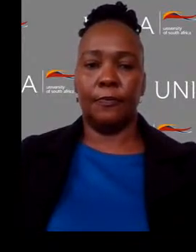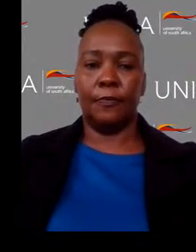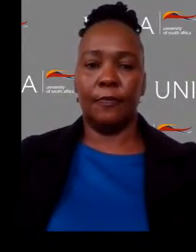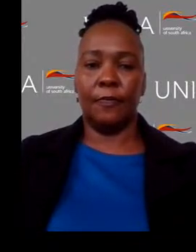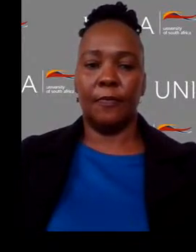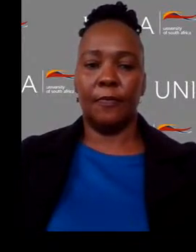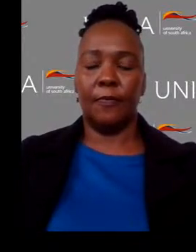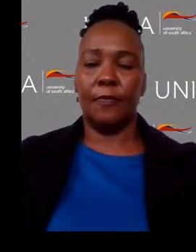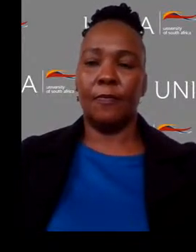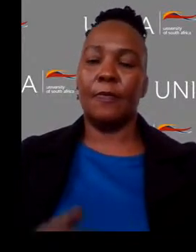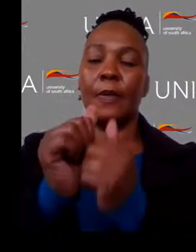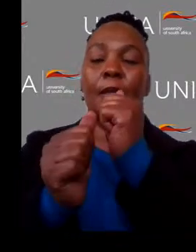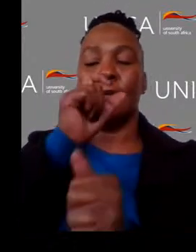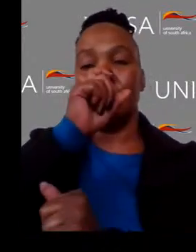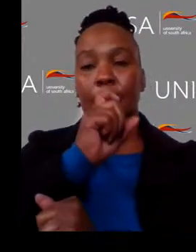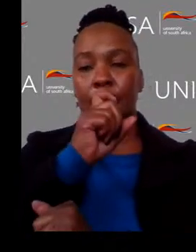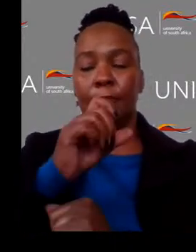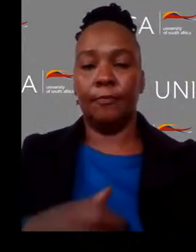Ladies and gentlemen,